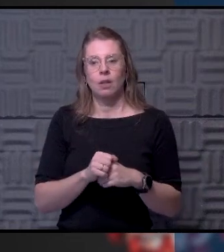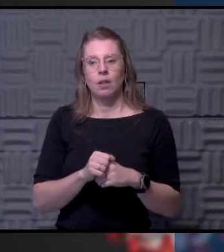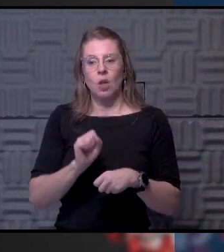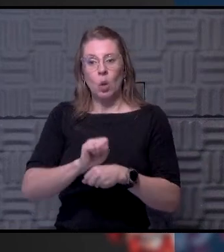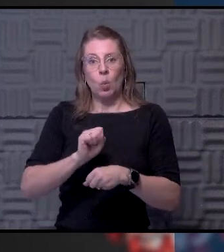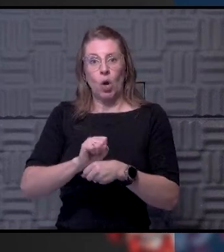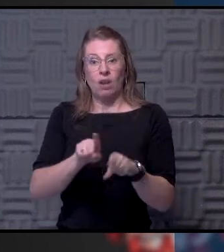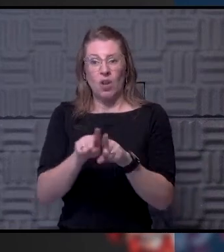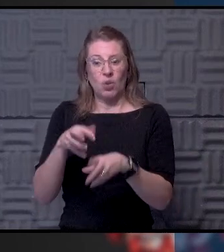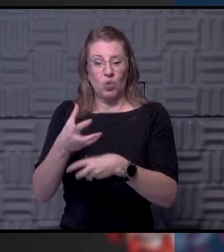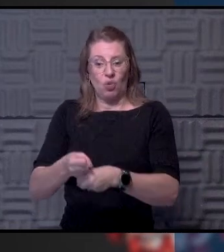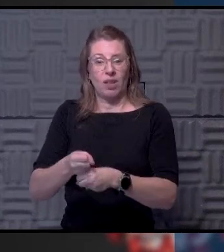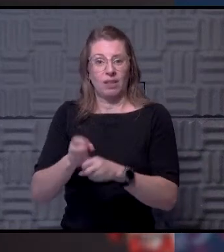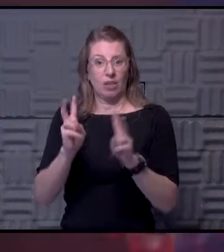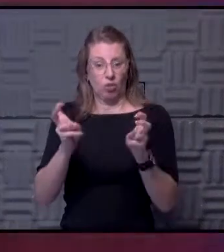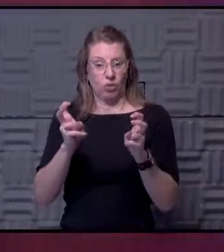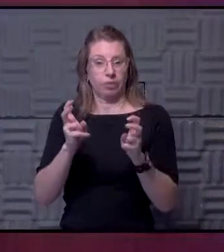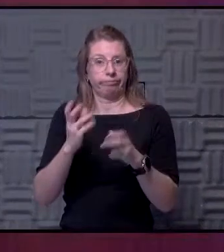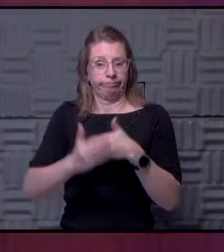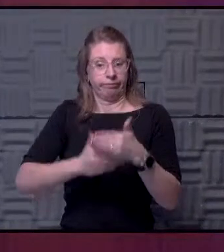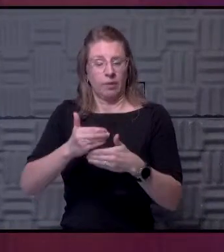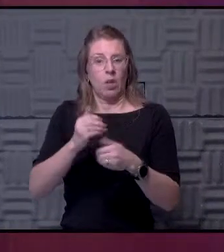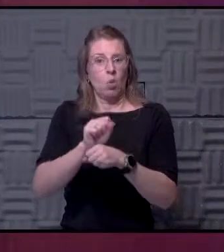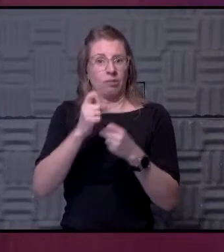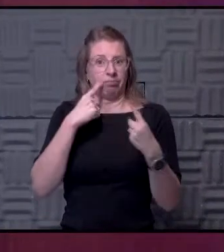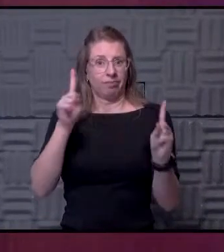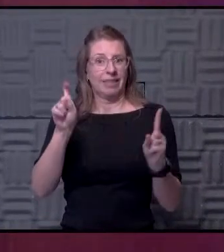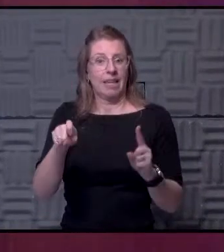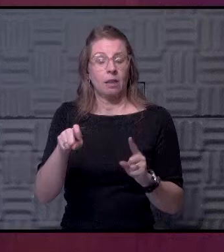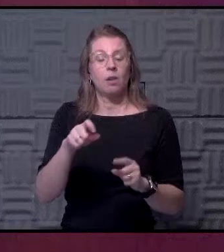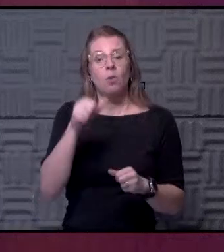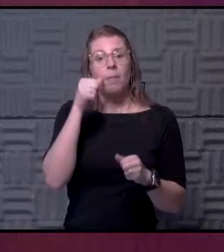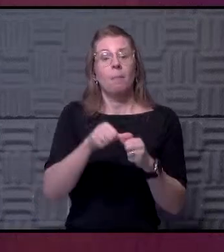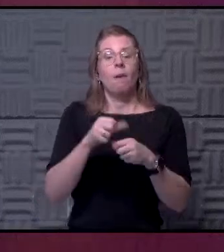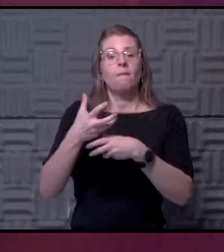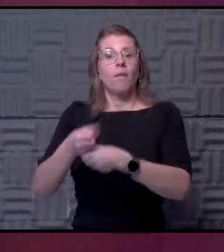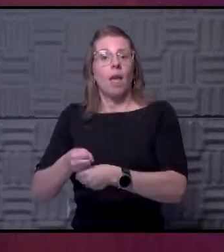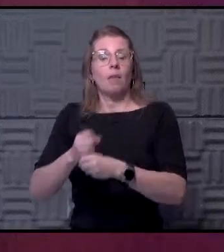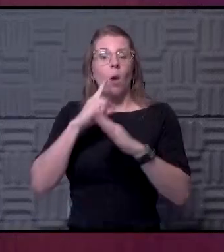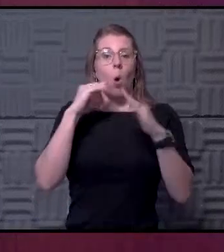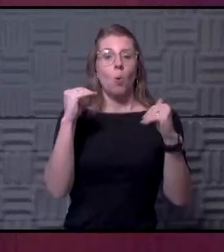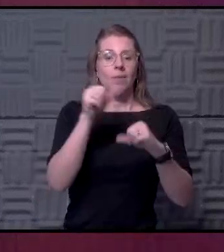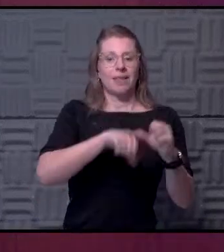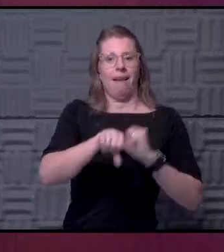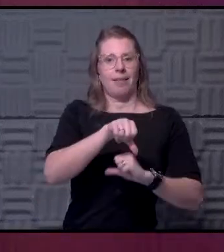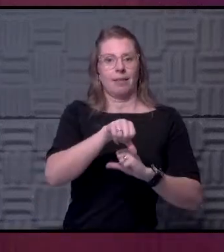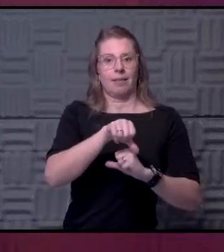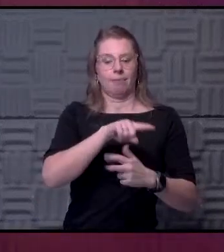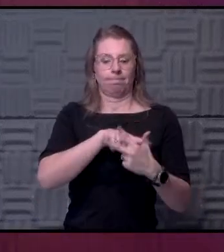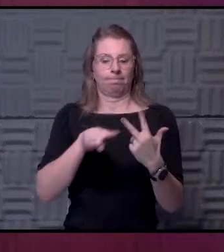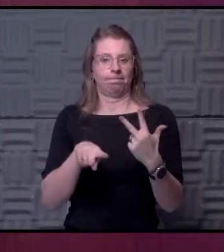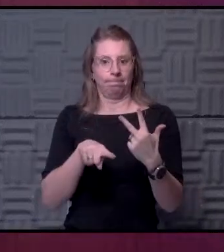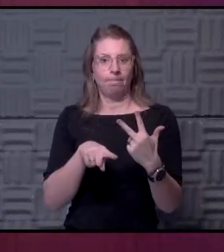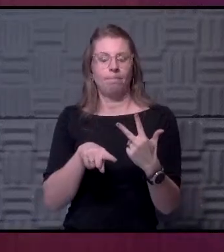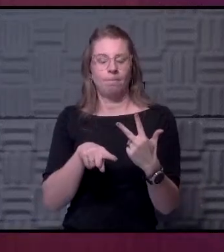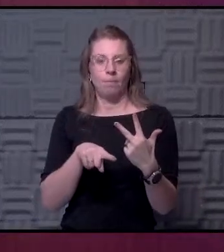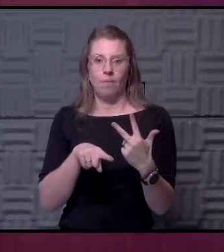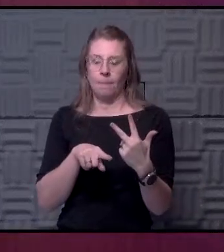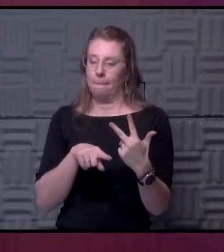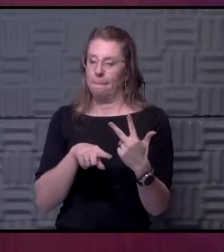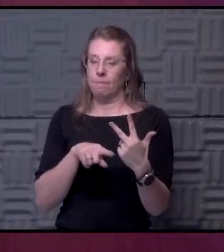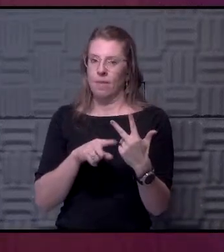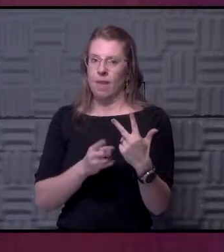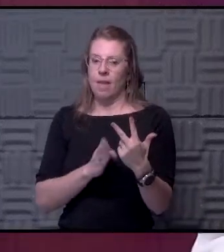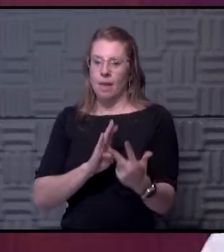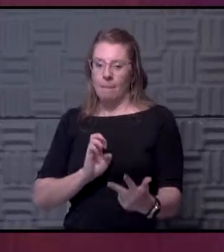done. All right, folks, remember, faith, hope, science. We are on the comeback